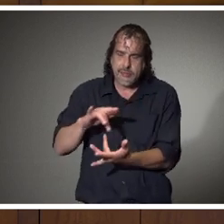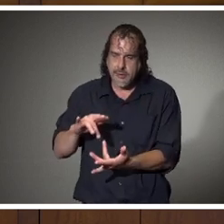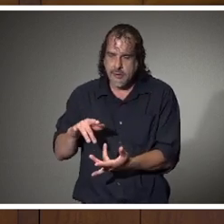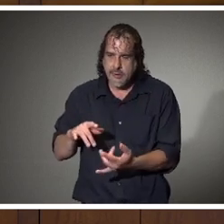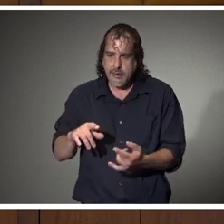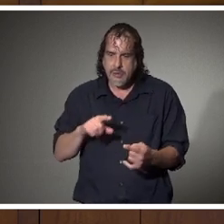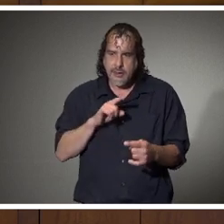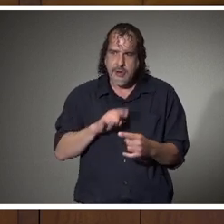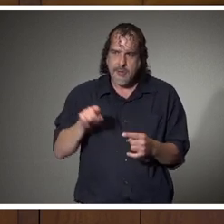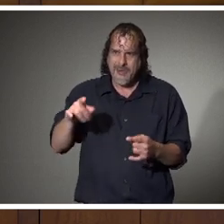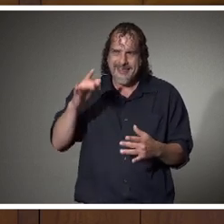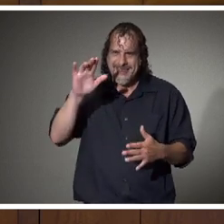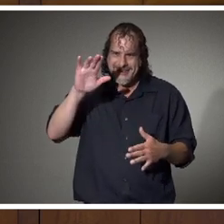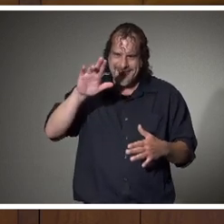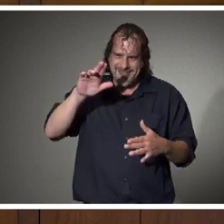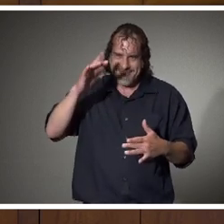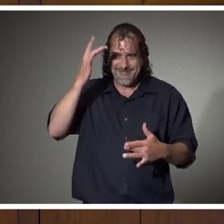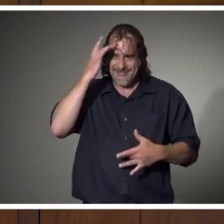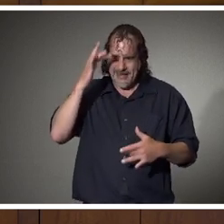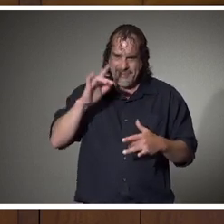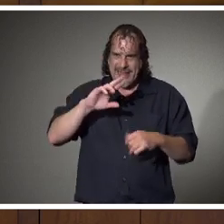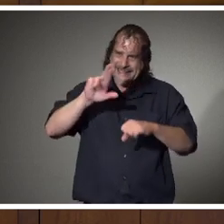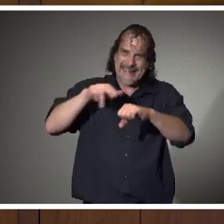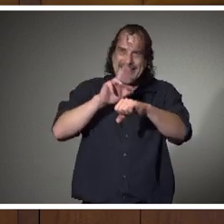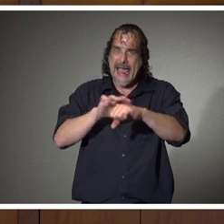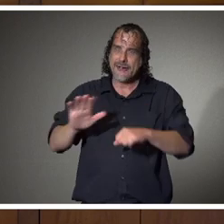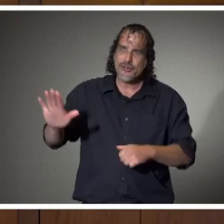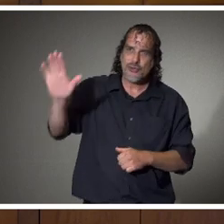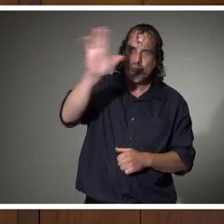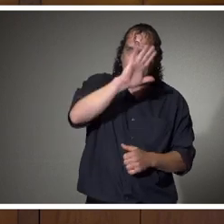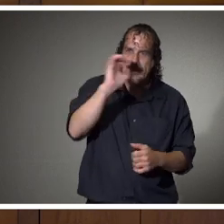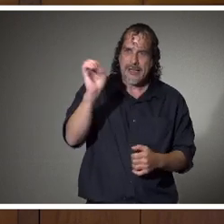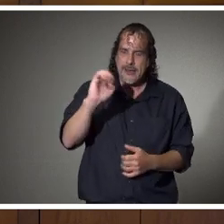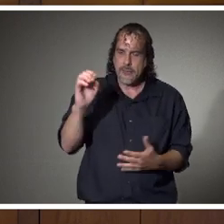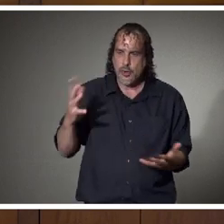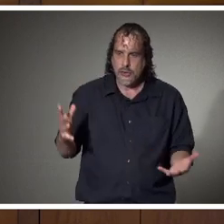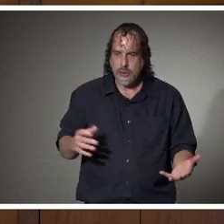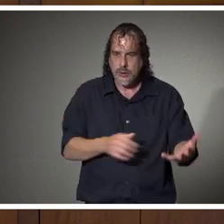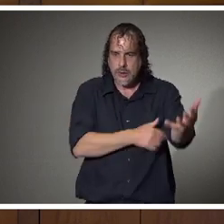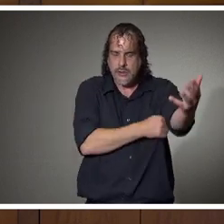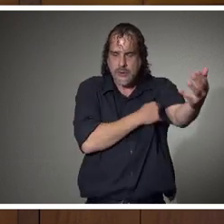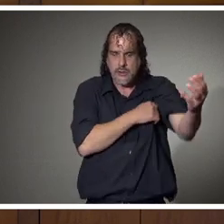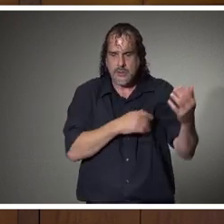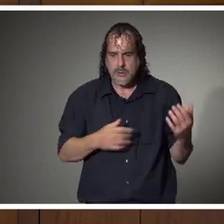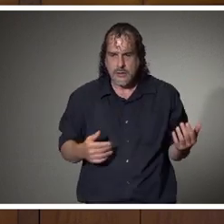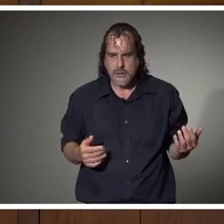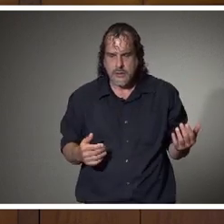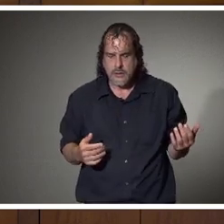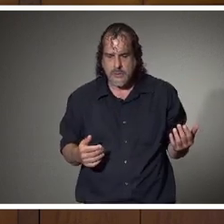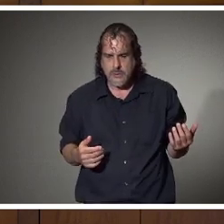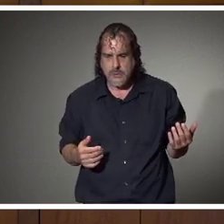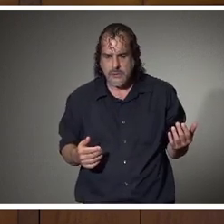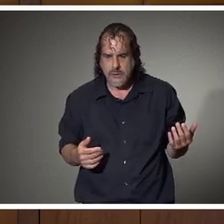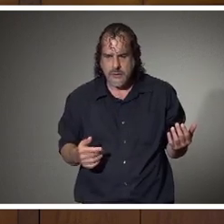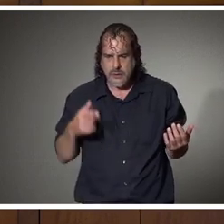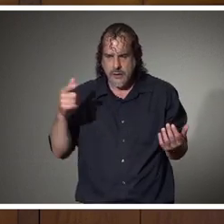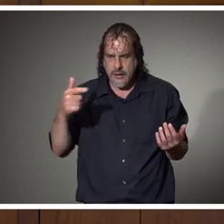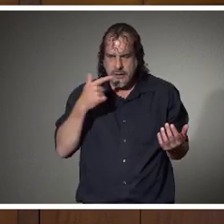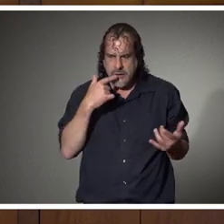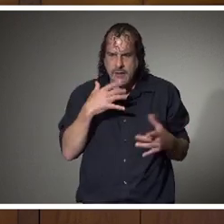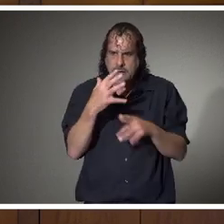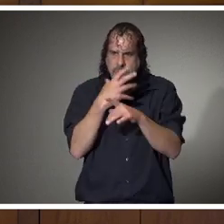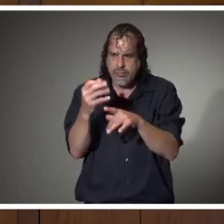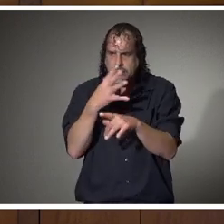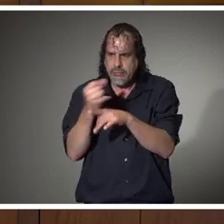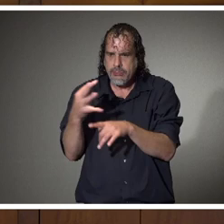But this pandemic is a national emergency, and the absence of an early federally managed response resulted in shortages of